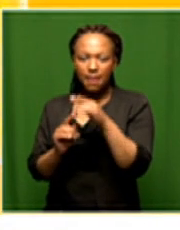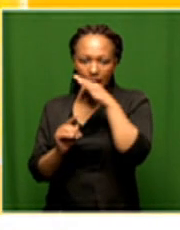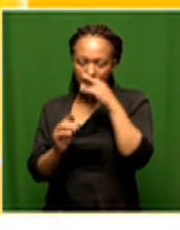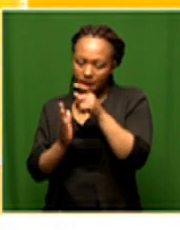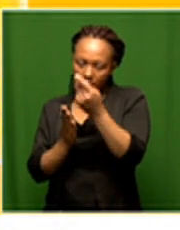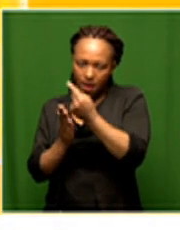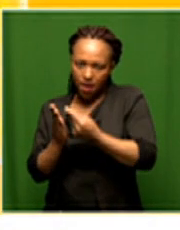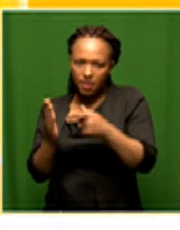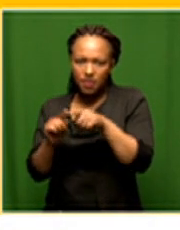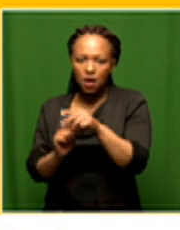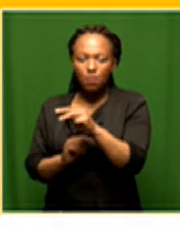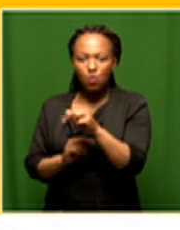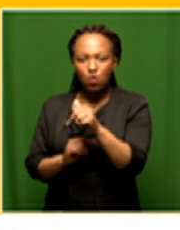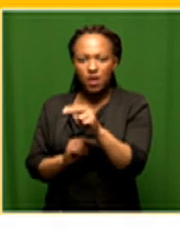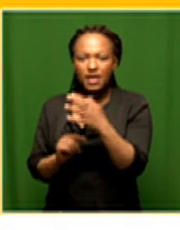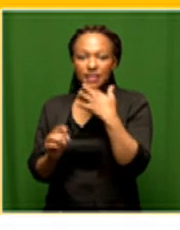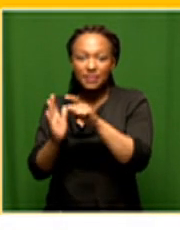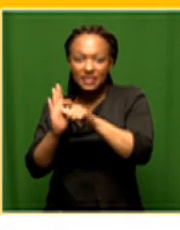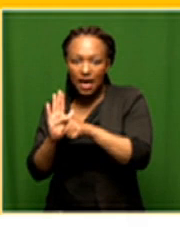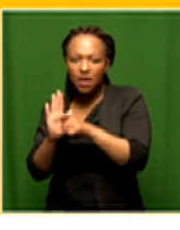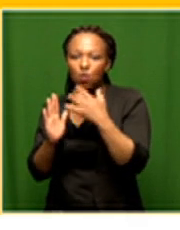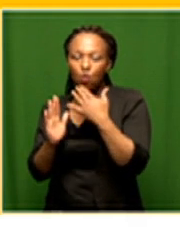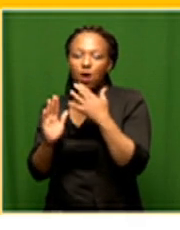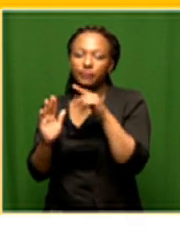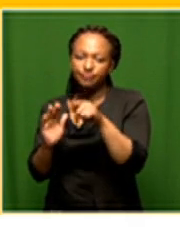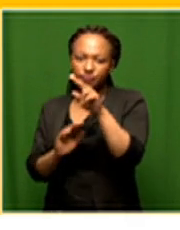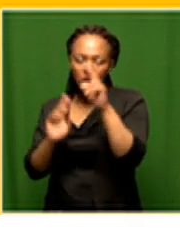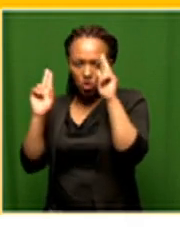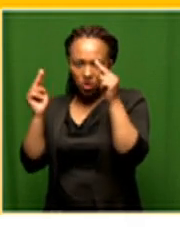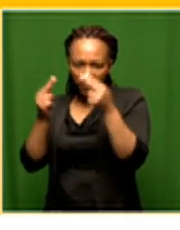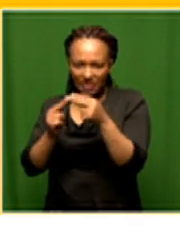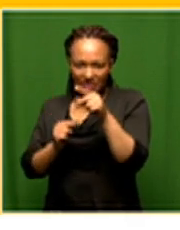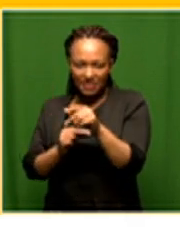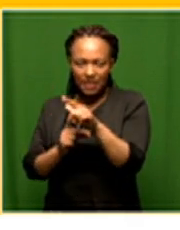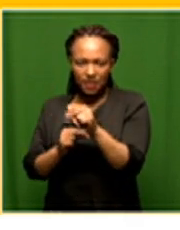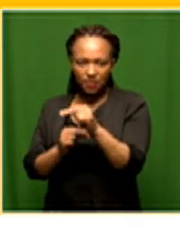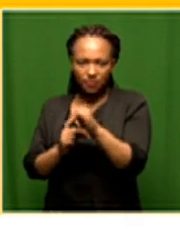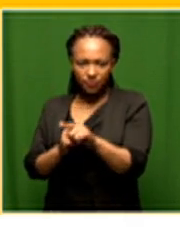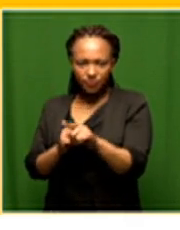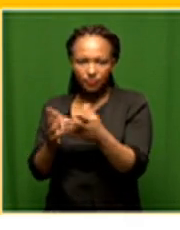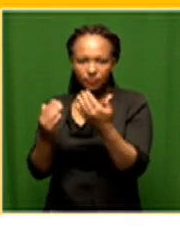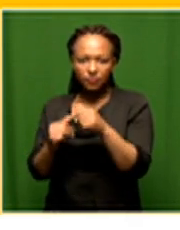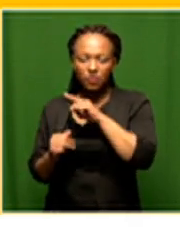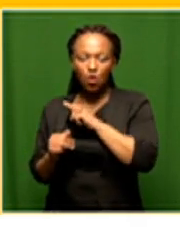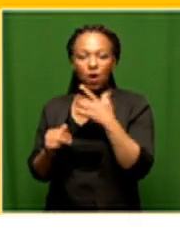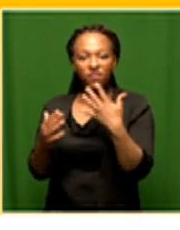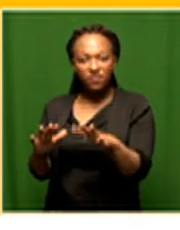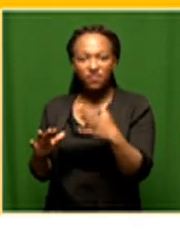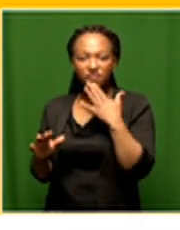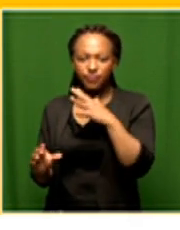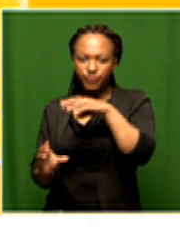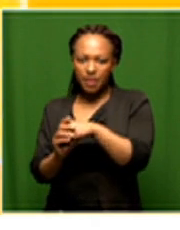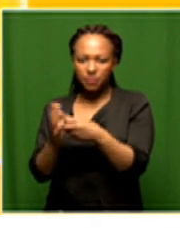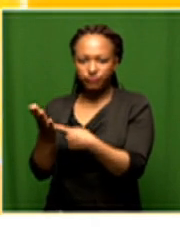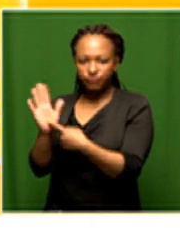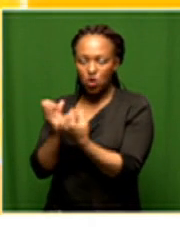Moletsane, and graphic design honor student at the North-West University Lindi Joubert that best captured the competition brief of what